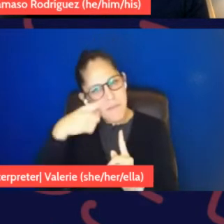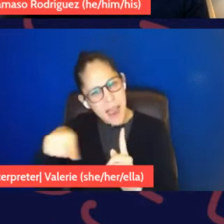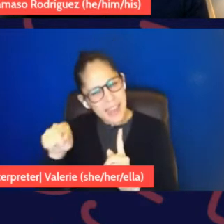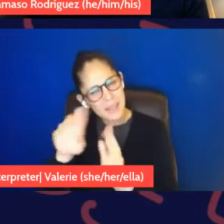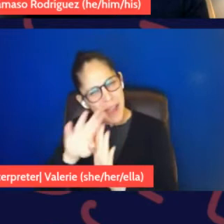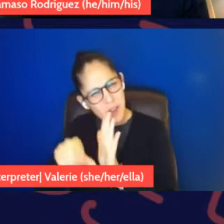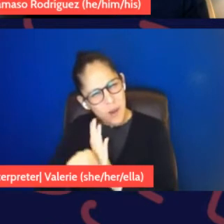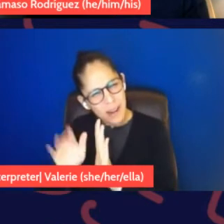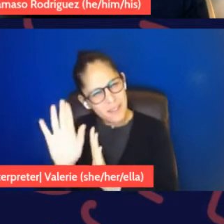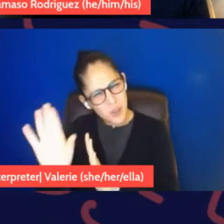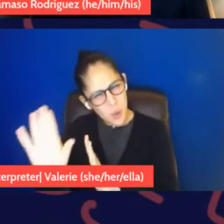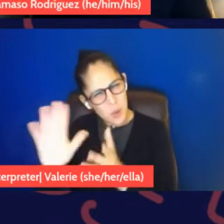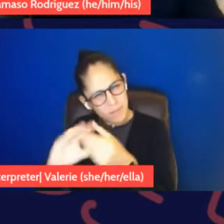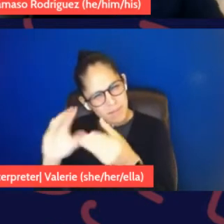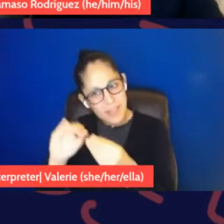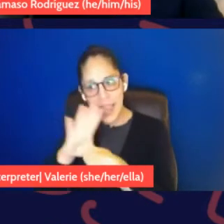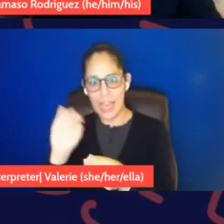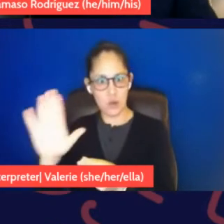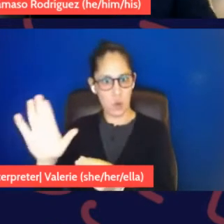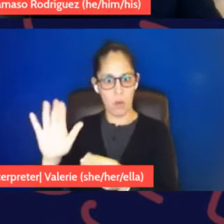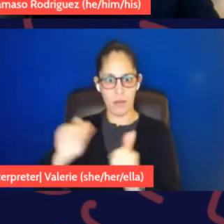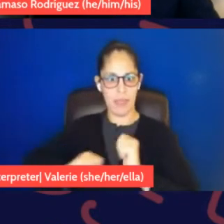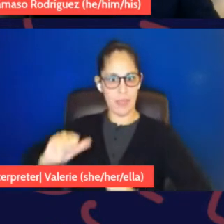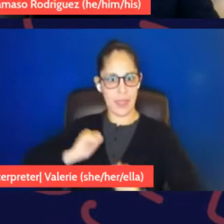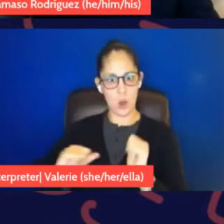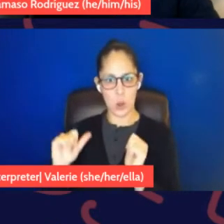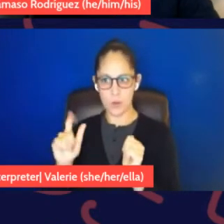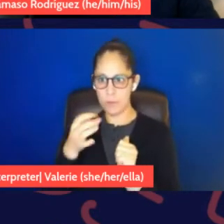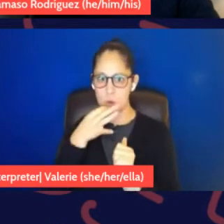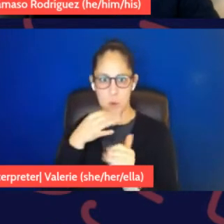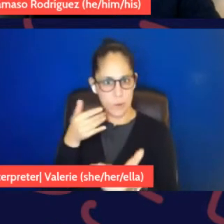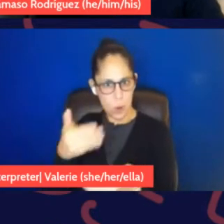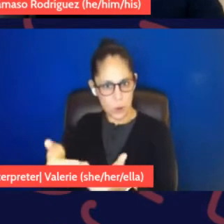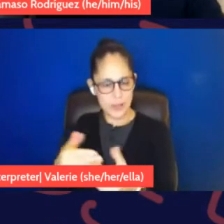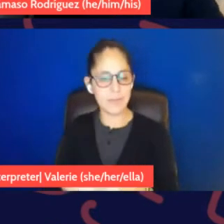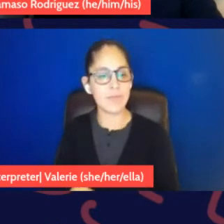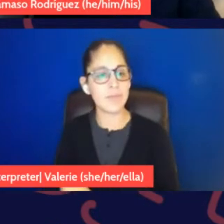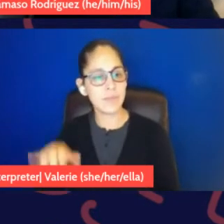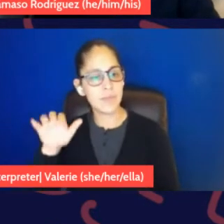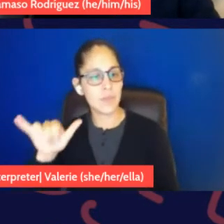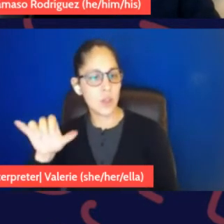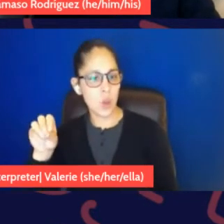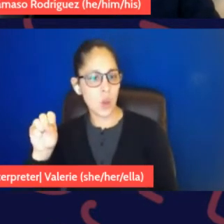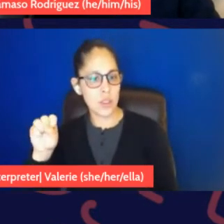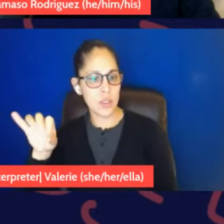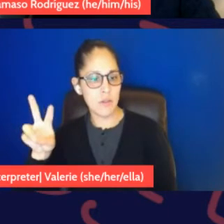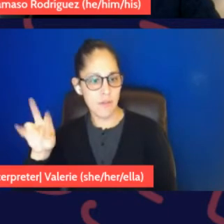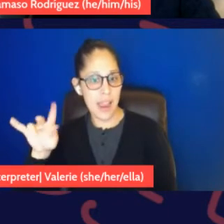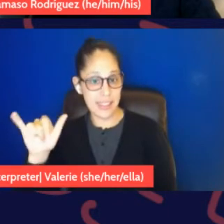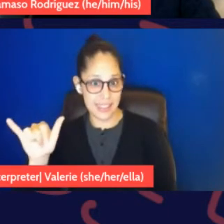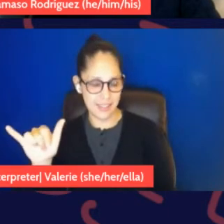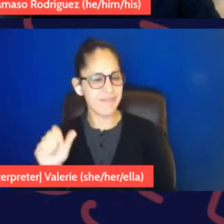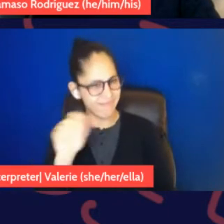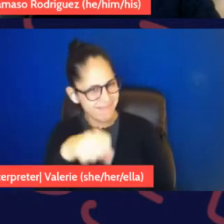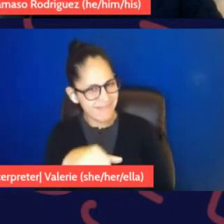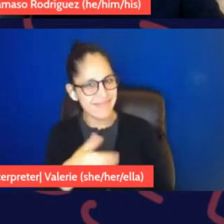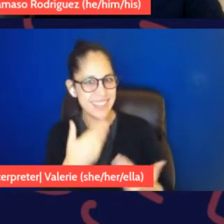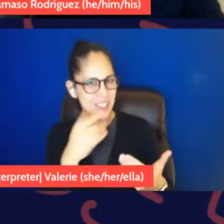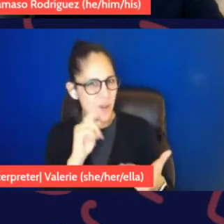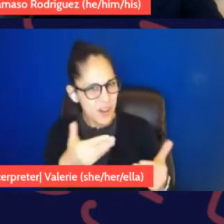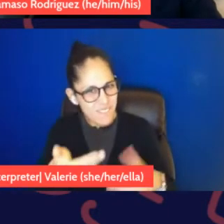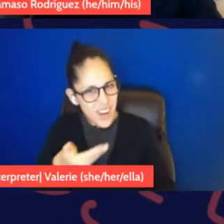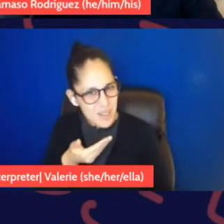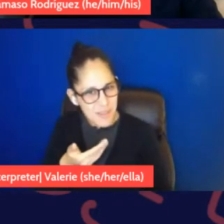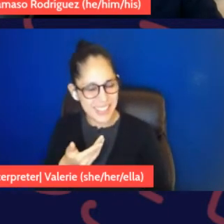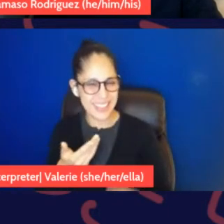us a little bit about the production. Well, my background, I'm from Cuba. Well, first of all, thanks for inviting me to